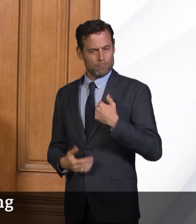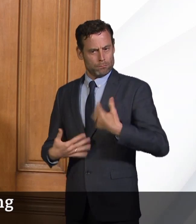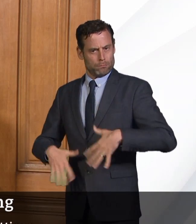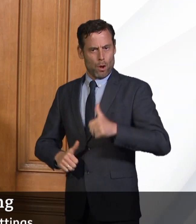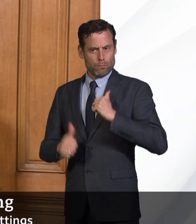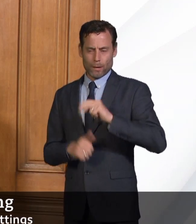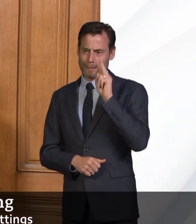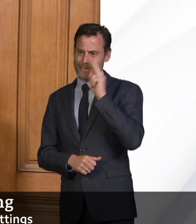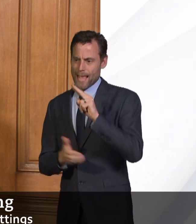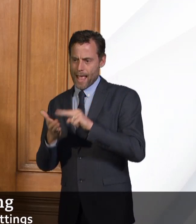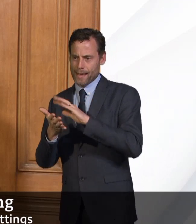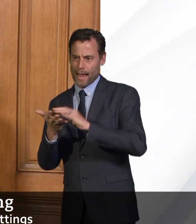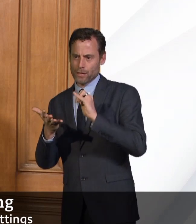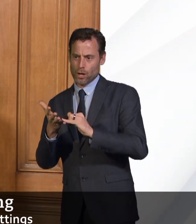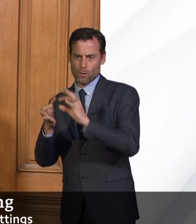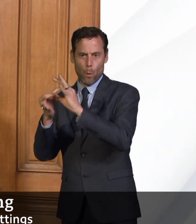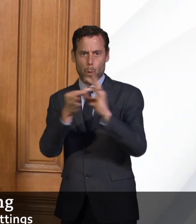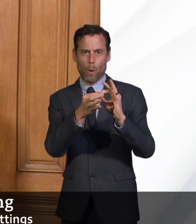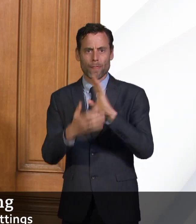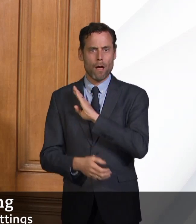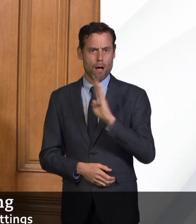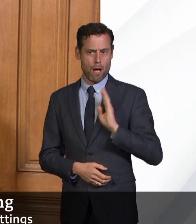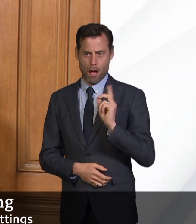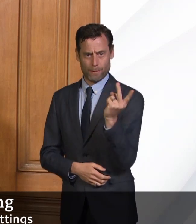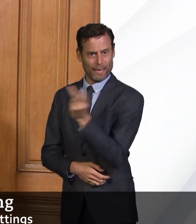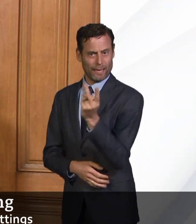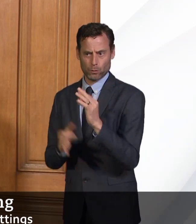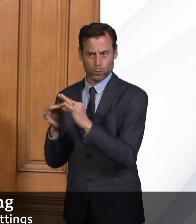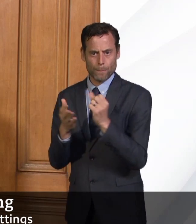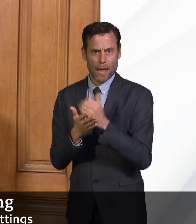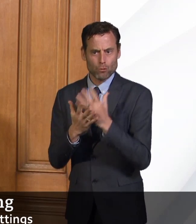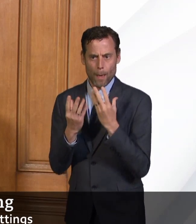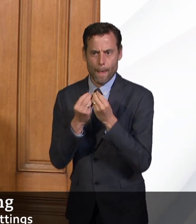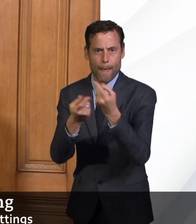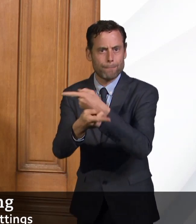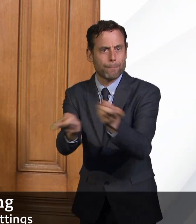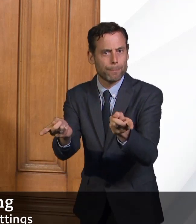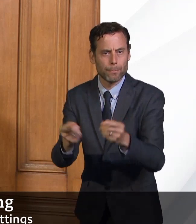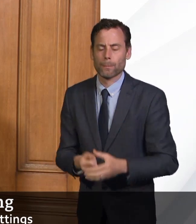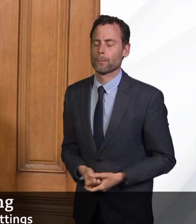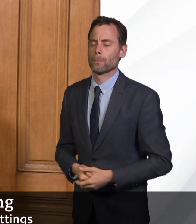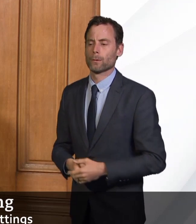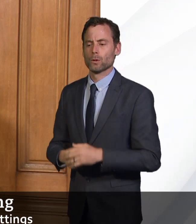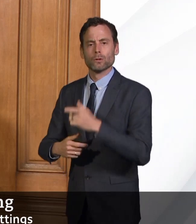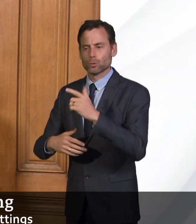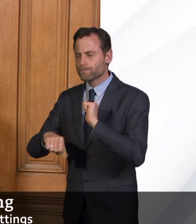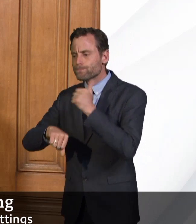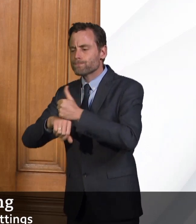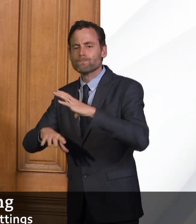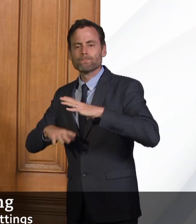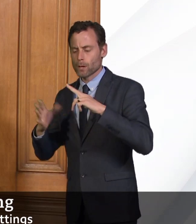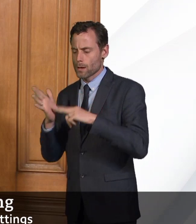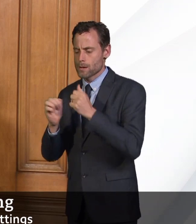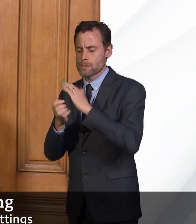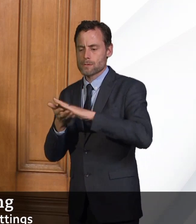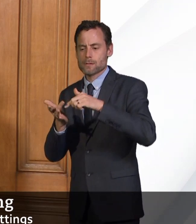our armed forces have forged to give people the help that they need. In constructing the Nightingales, our extra capacity to back